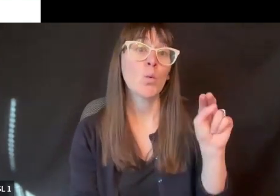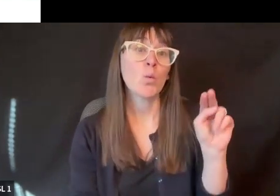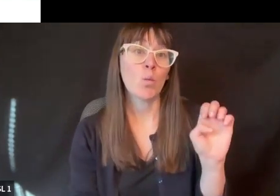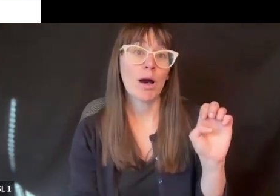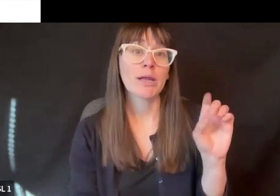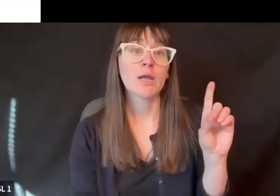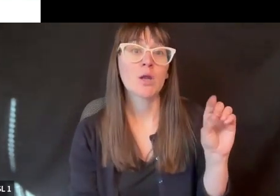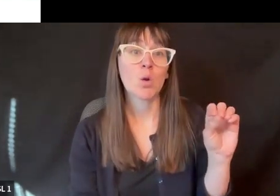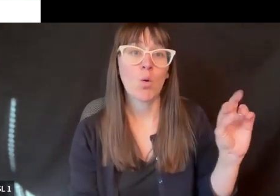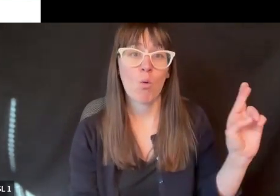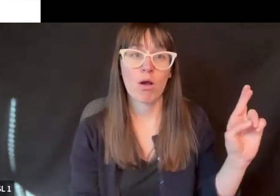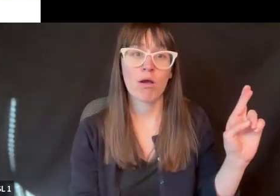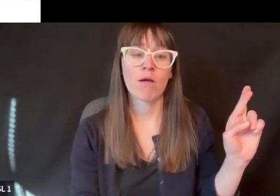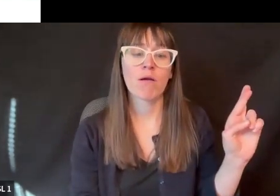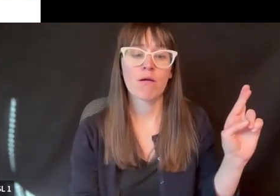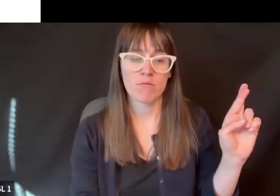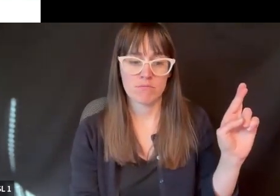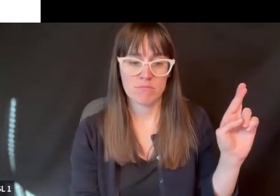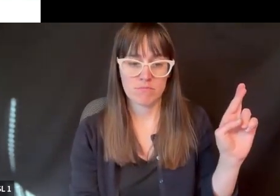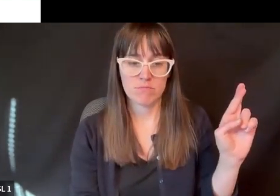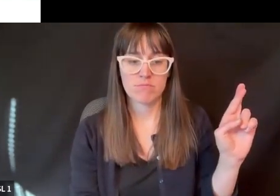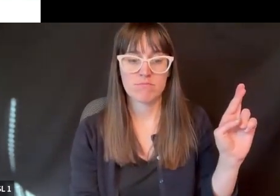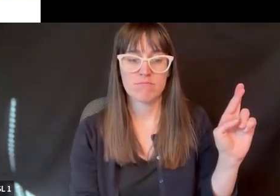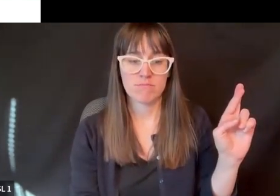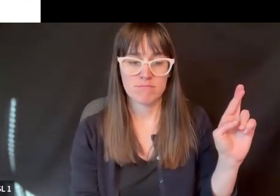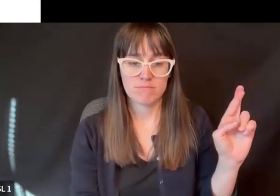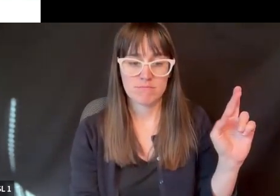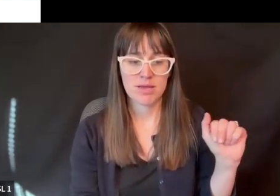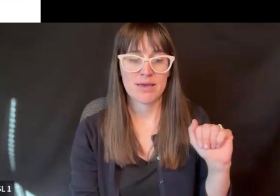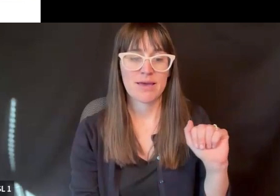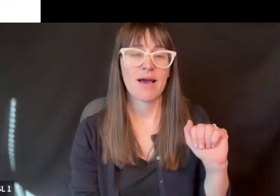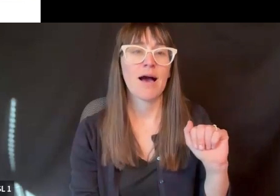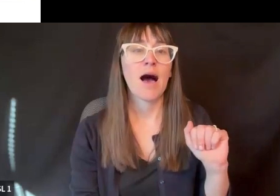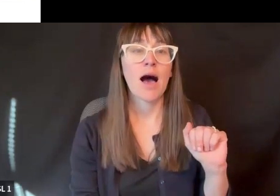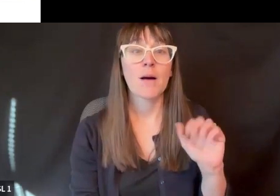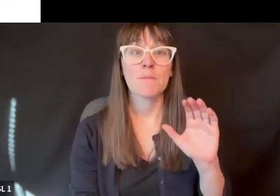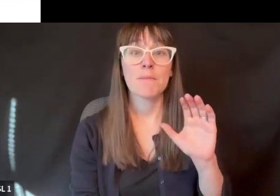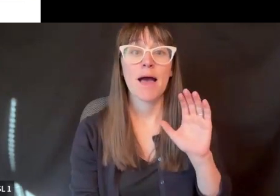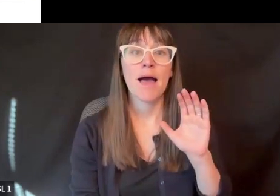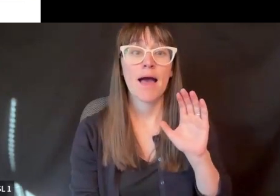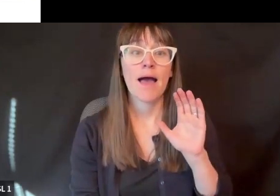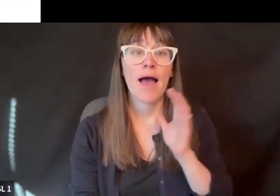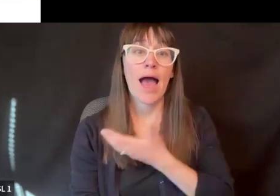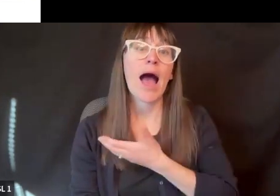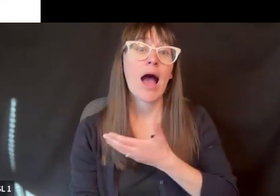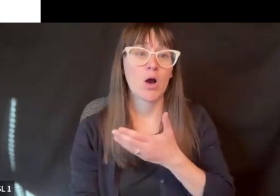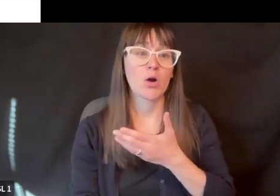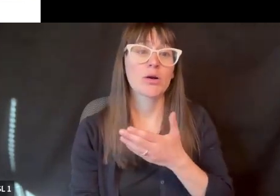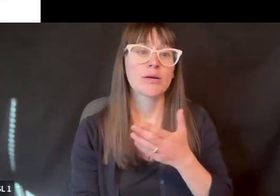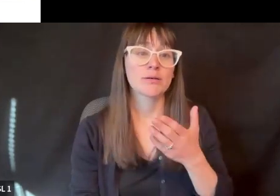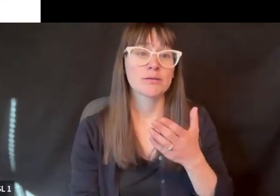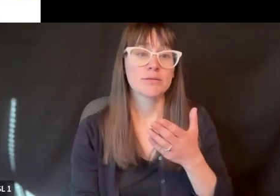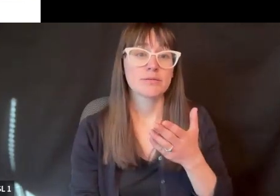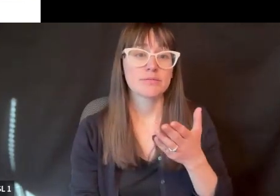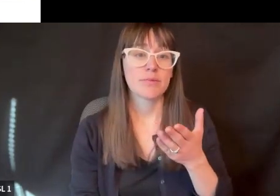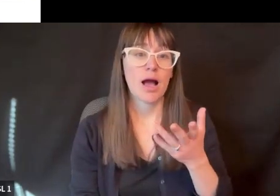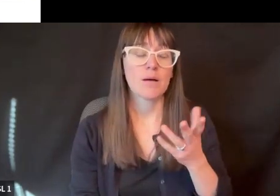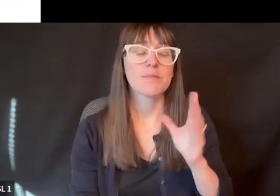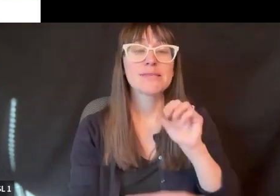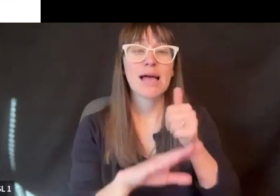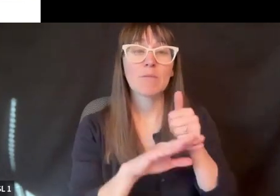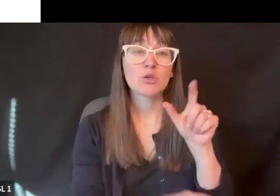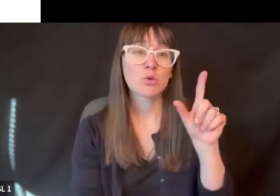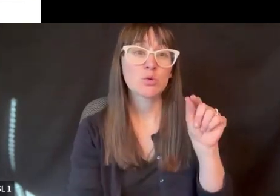So One Door, which is our community's aging and disability resource connection, established